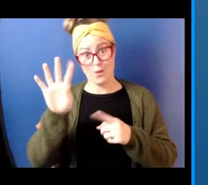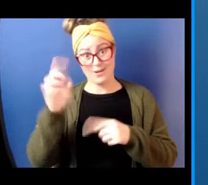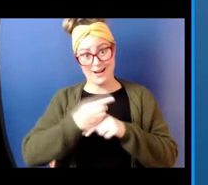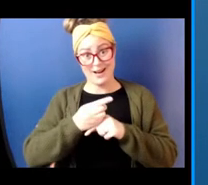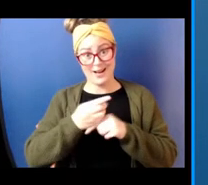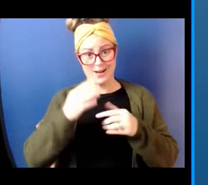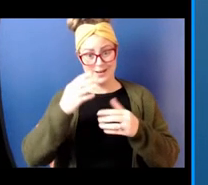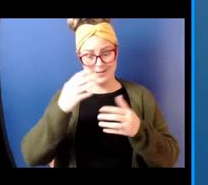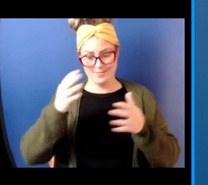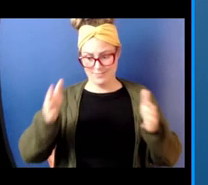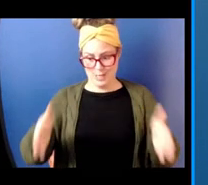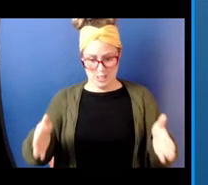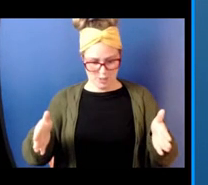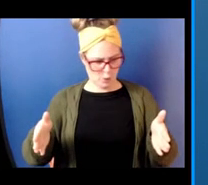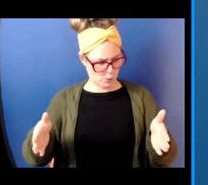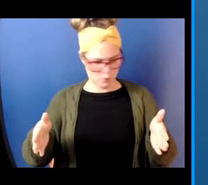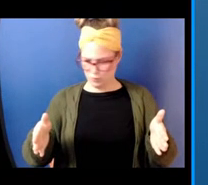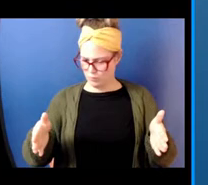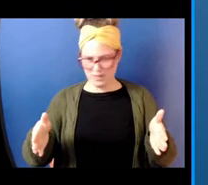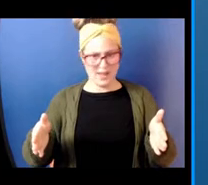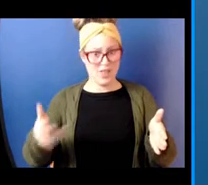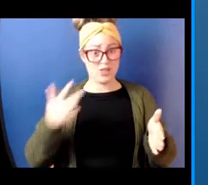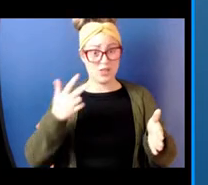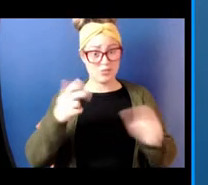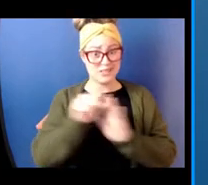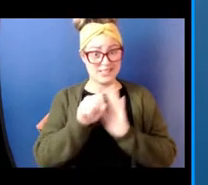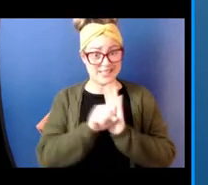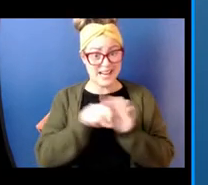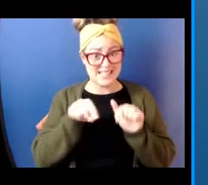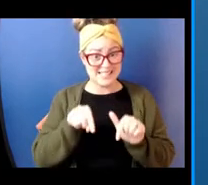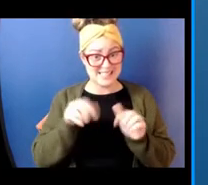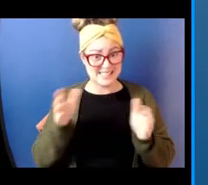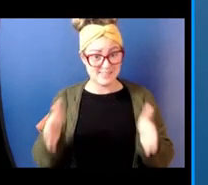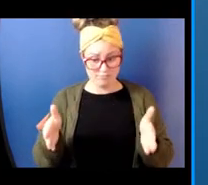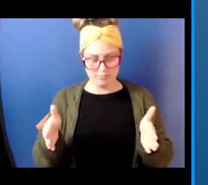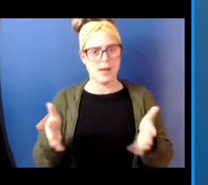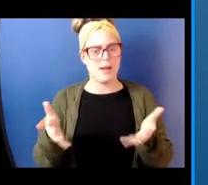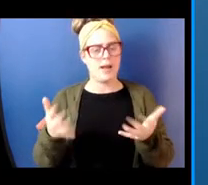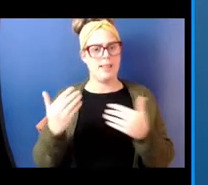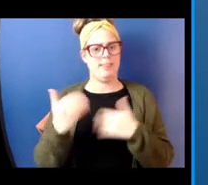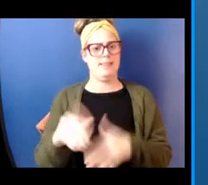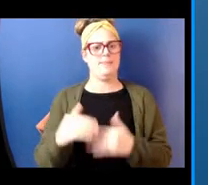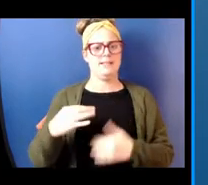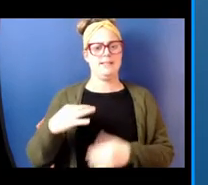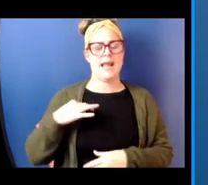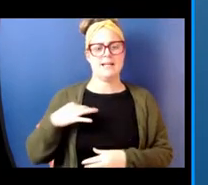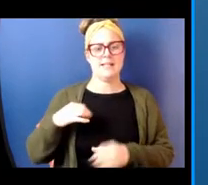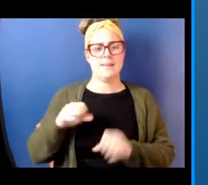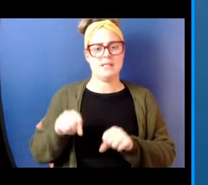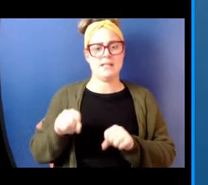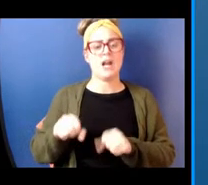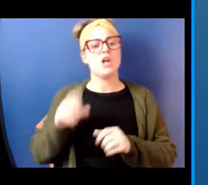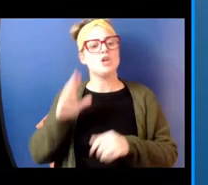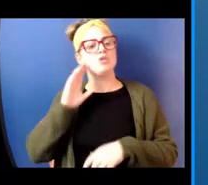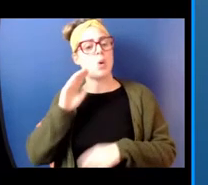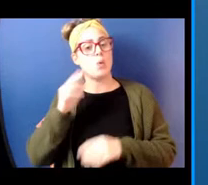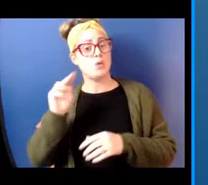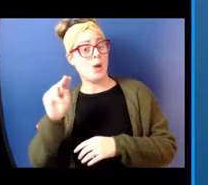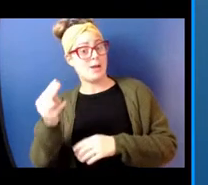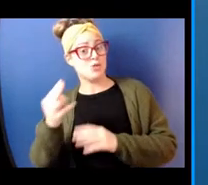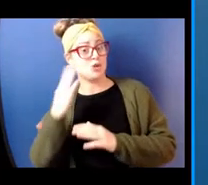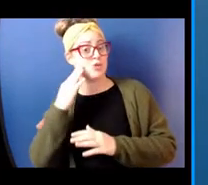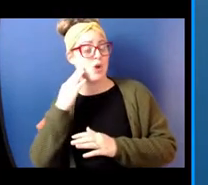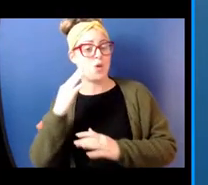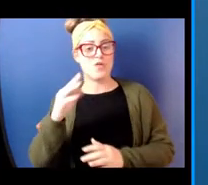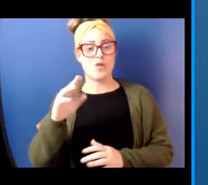limits the candidates ability one of the things that New Hampshire is known for is our retail politics and